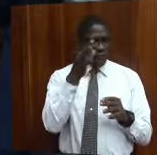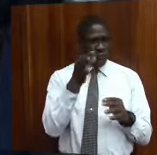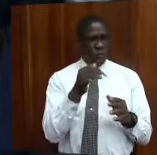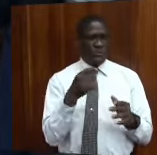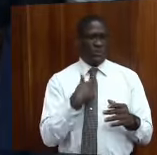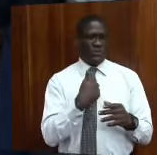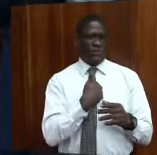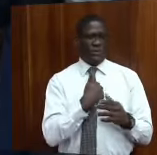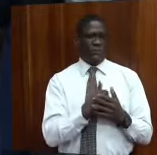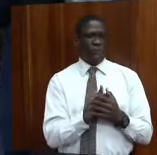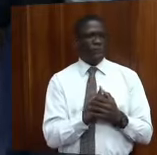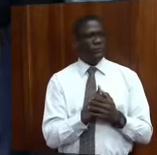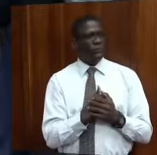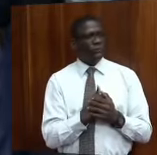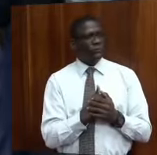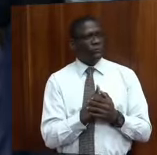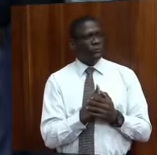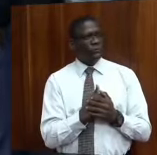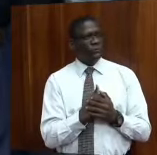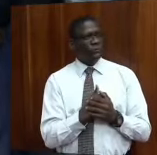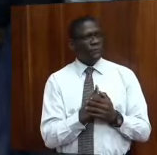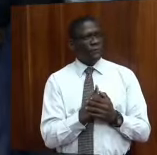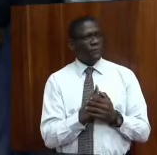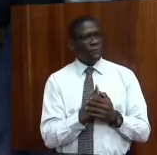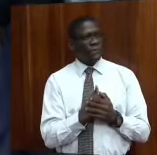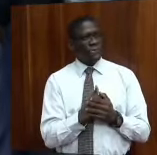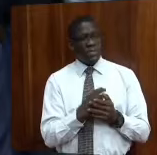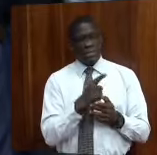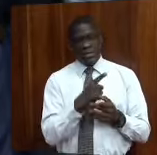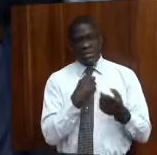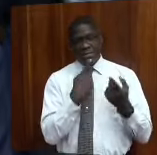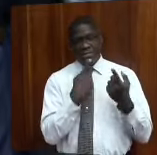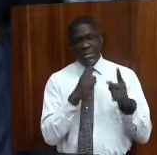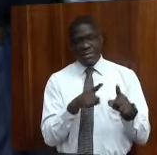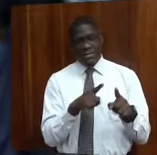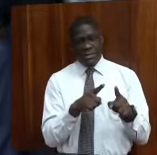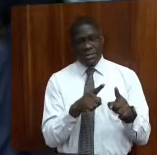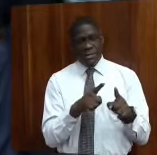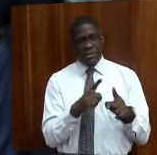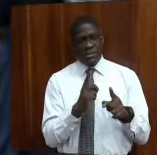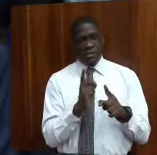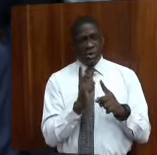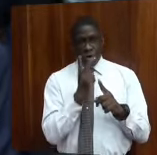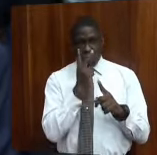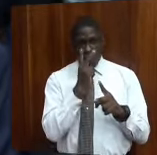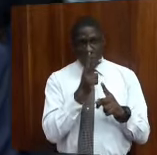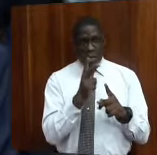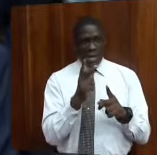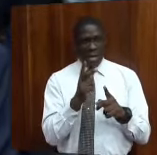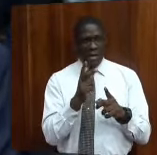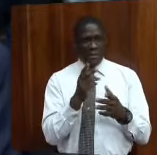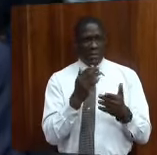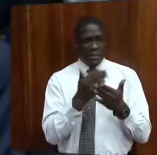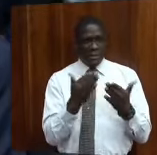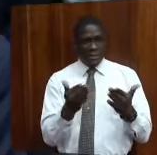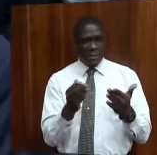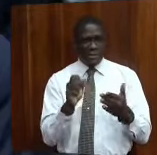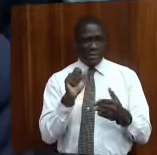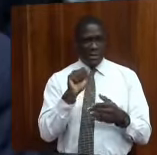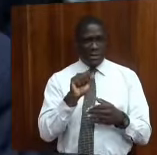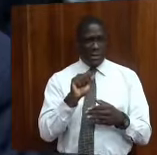is very simple. Examine the historical record of the St. Lucia Labour Party, which I now have the honor to lead.